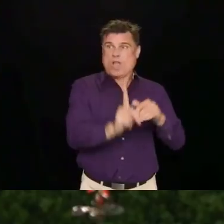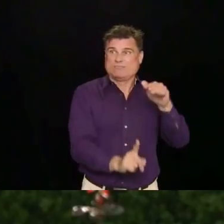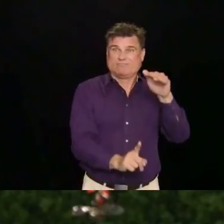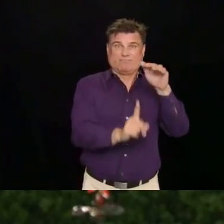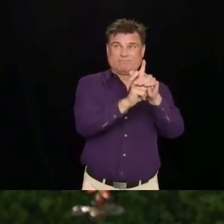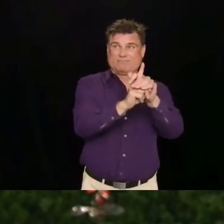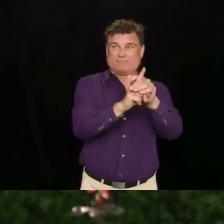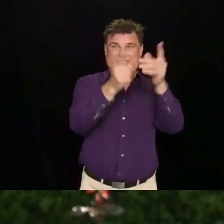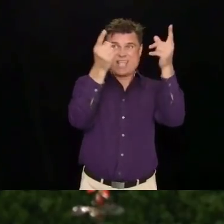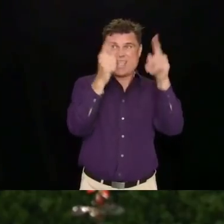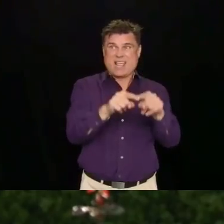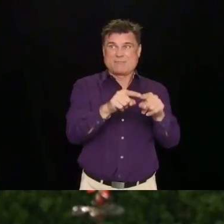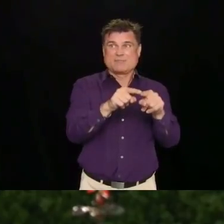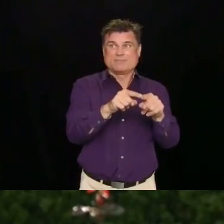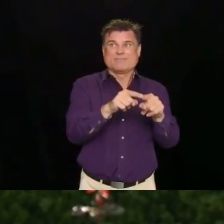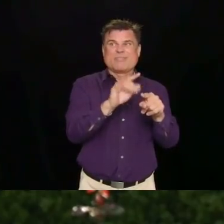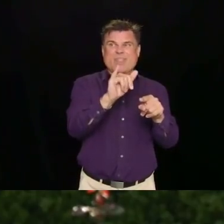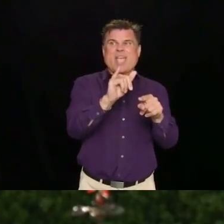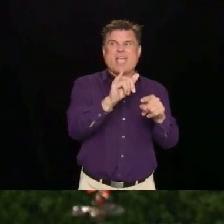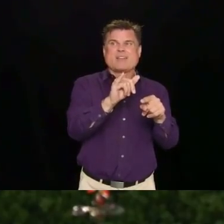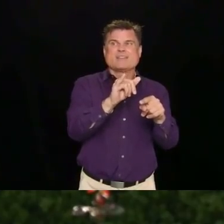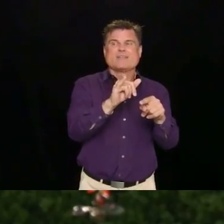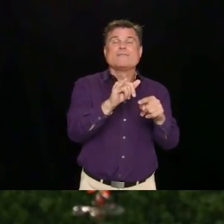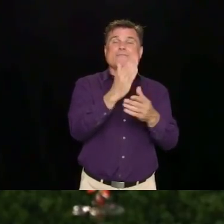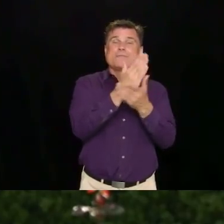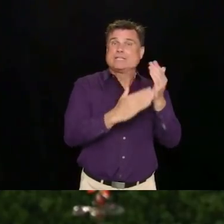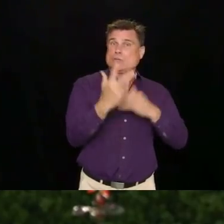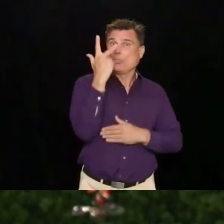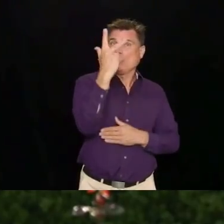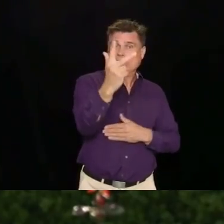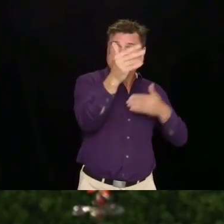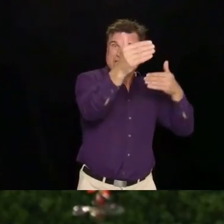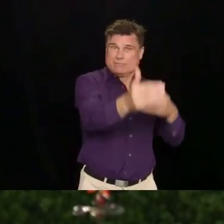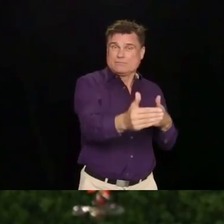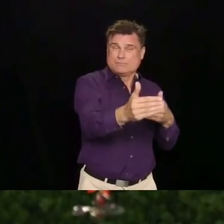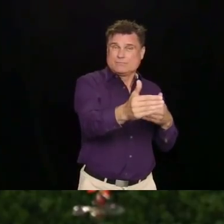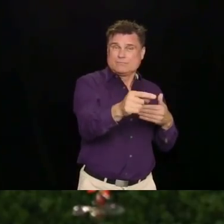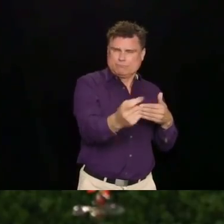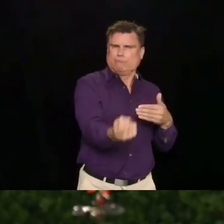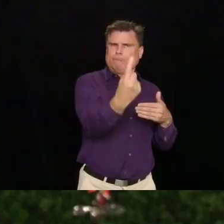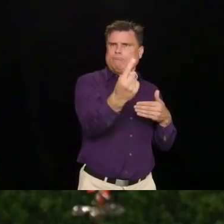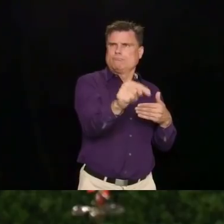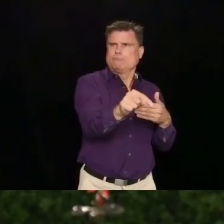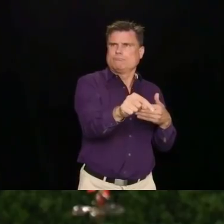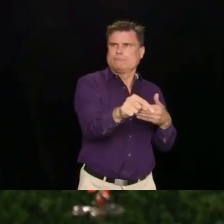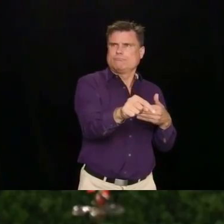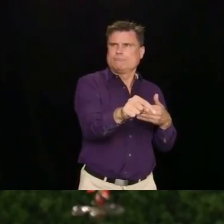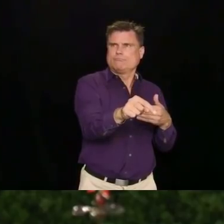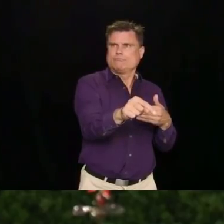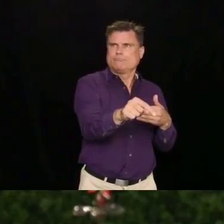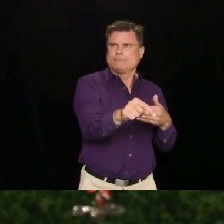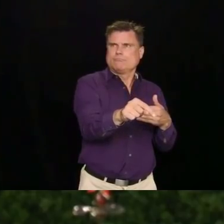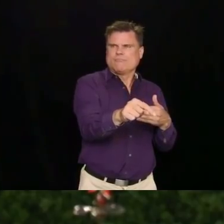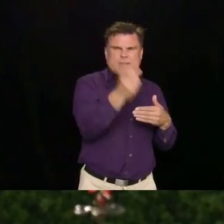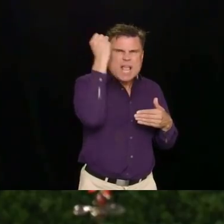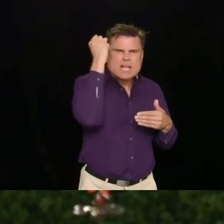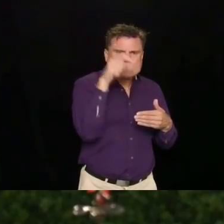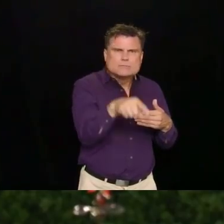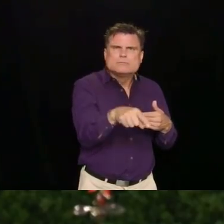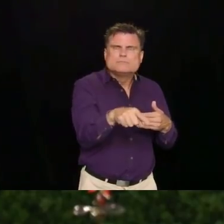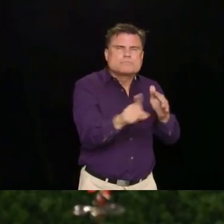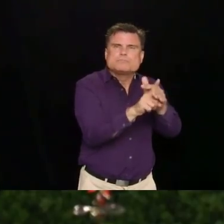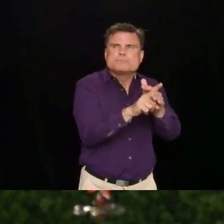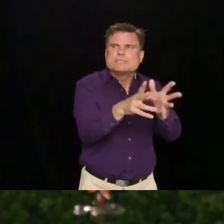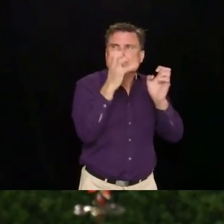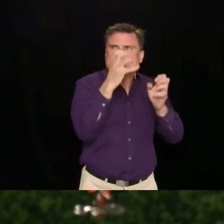provincial travel, as everyone knows. So is that in itself an extra cause for concern in this Kelowna outbreak? And does this make